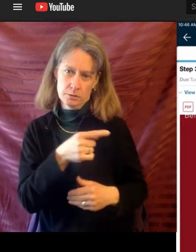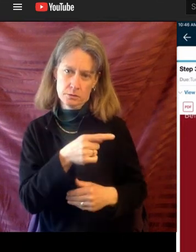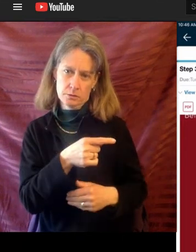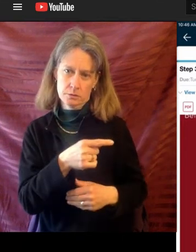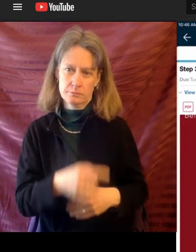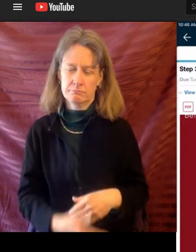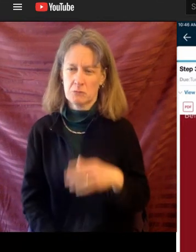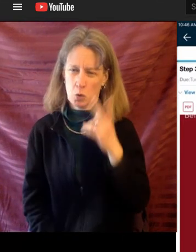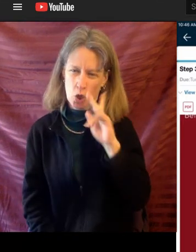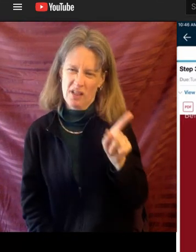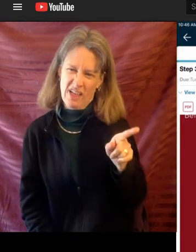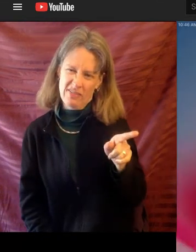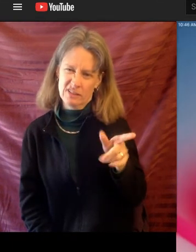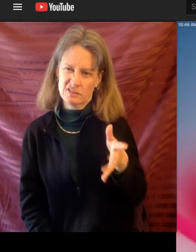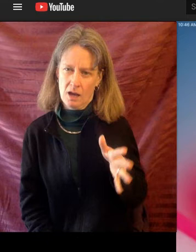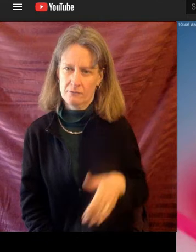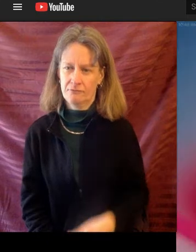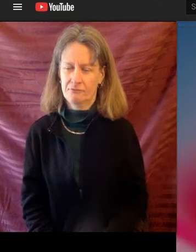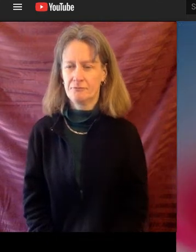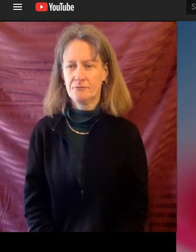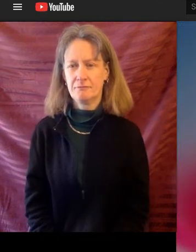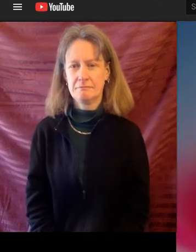So let's go back to my picture.